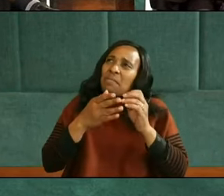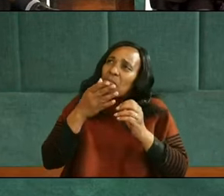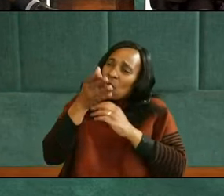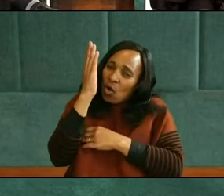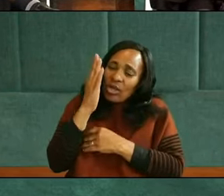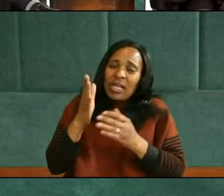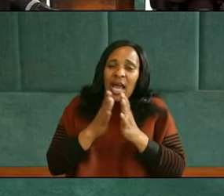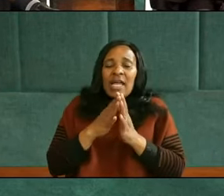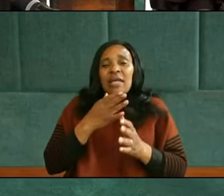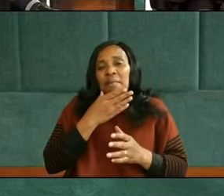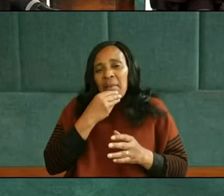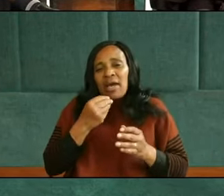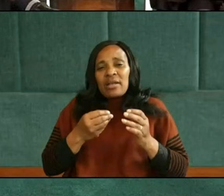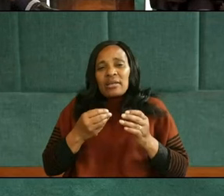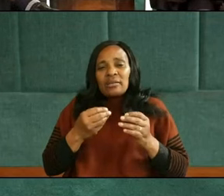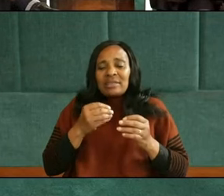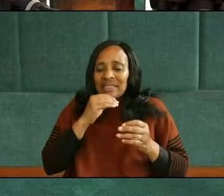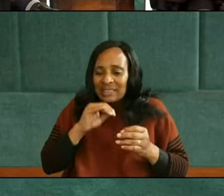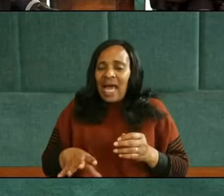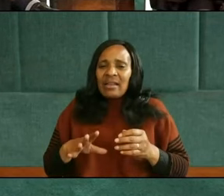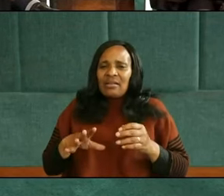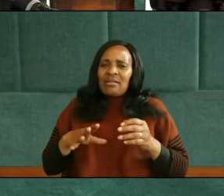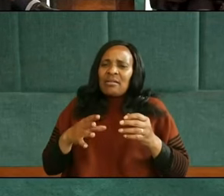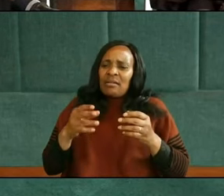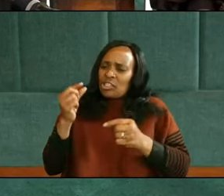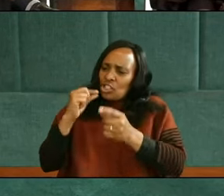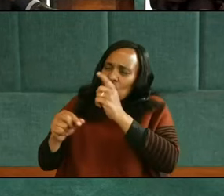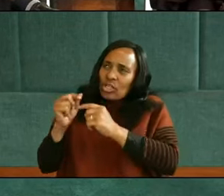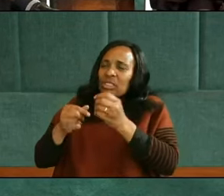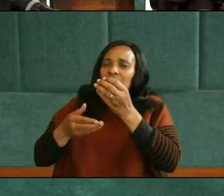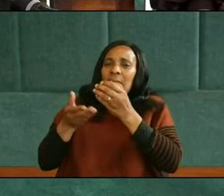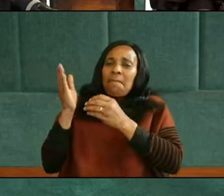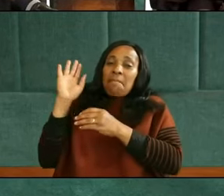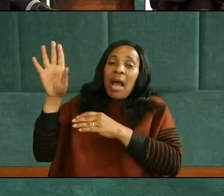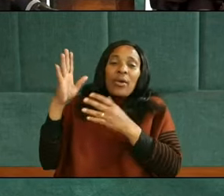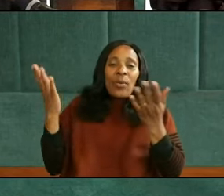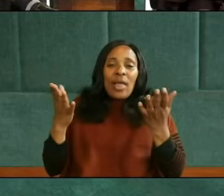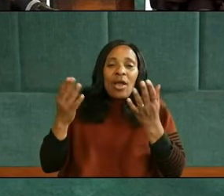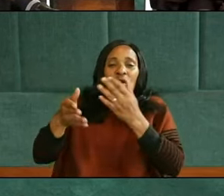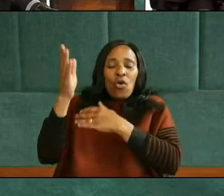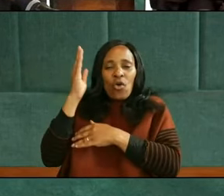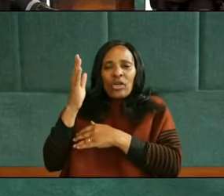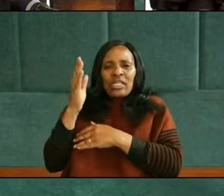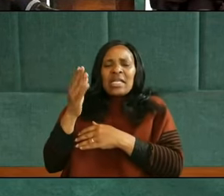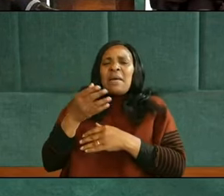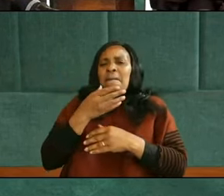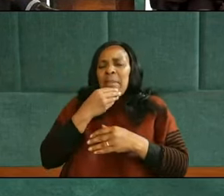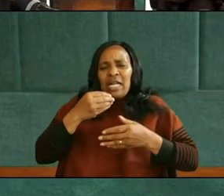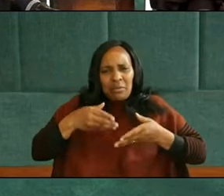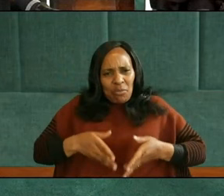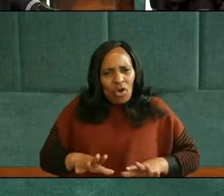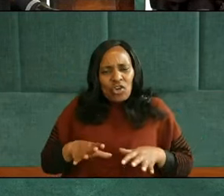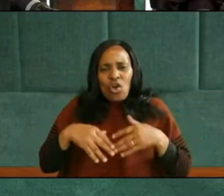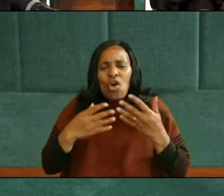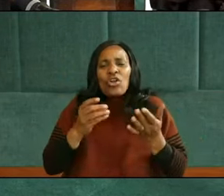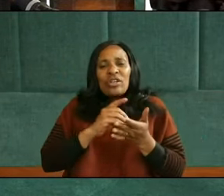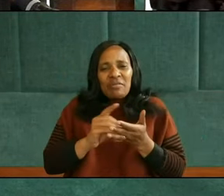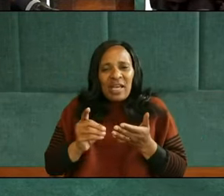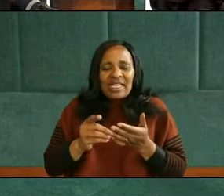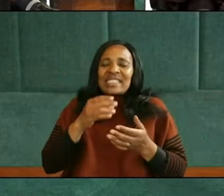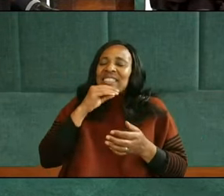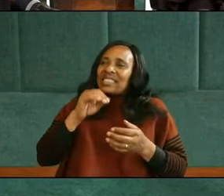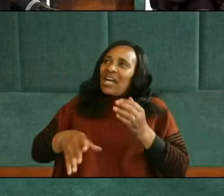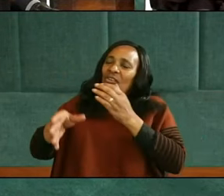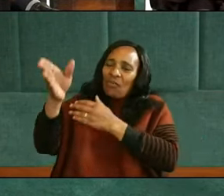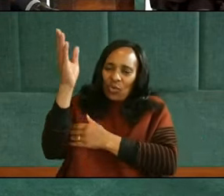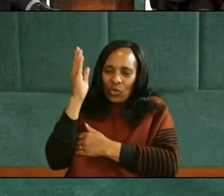the genealogy goes back to God. So whether he was born man or whether he is divine, he is still the Son